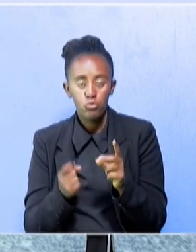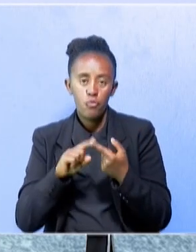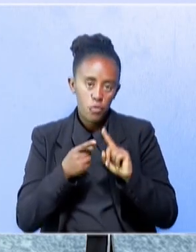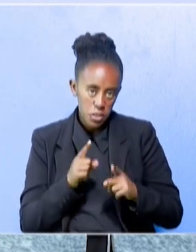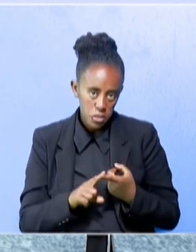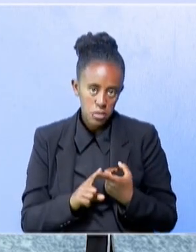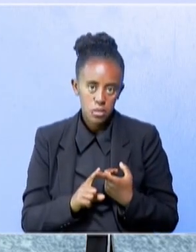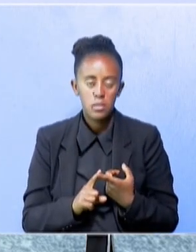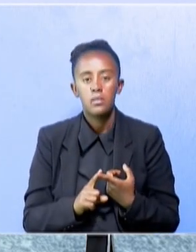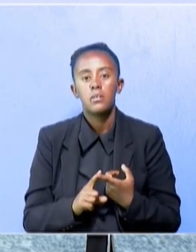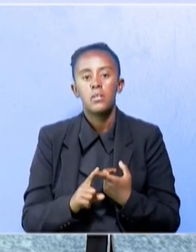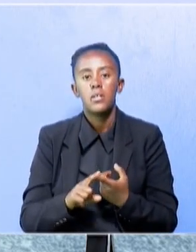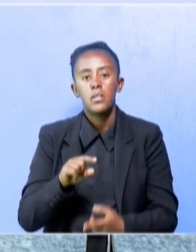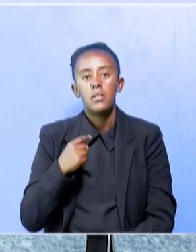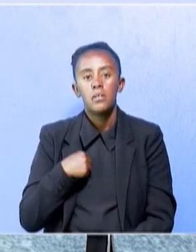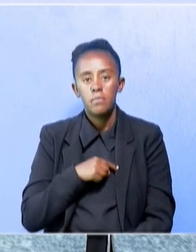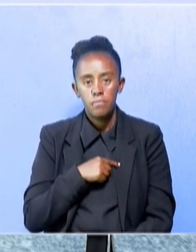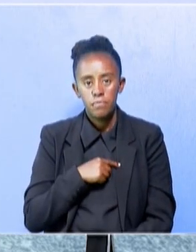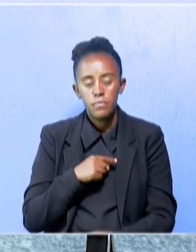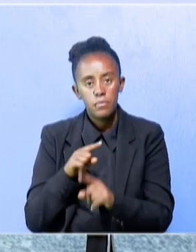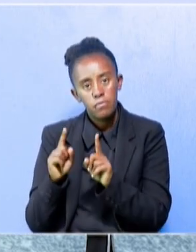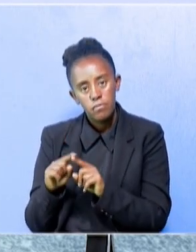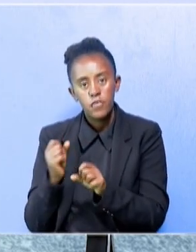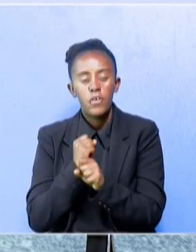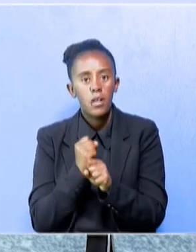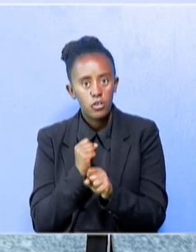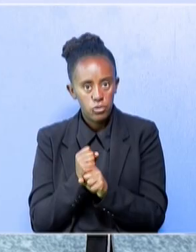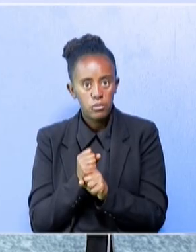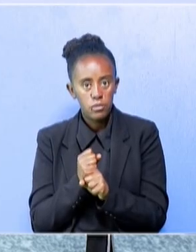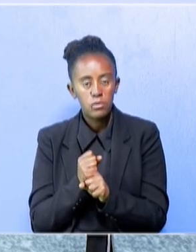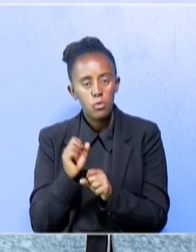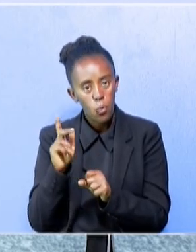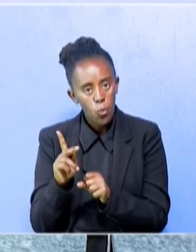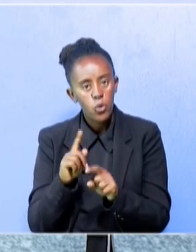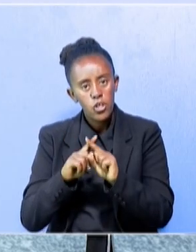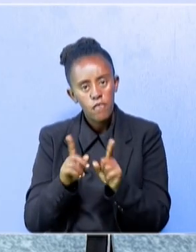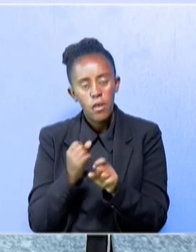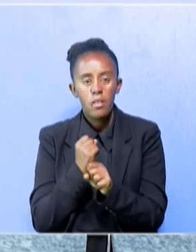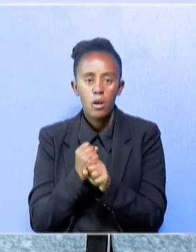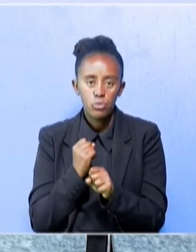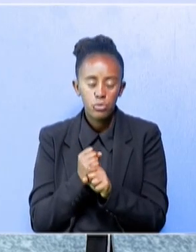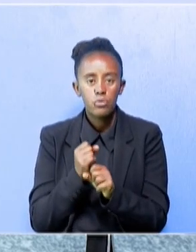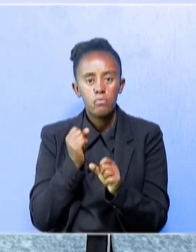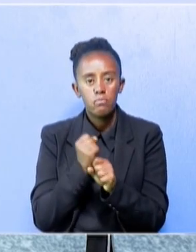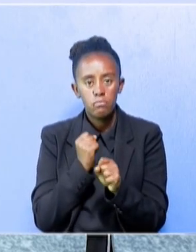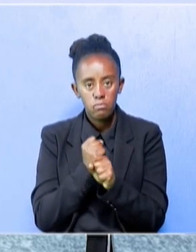is, the action is what? Different action. Okay? Of course, it's different action. It is performed